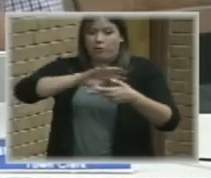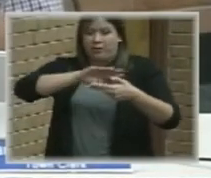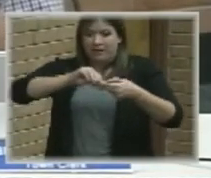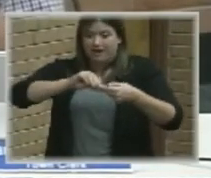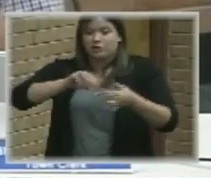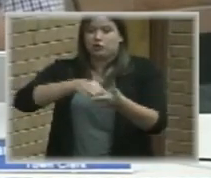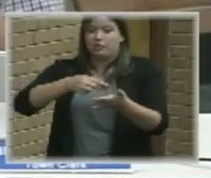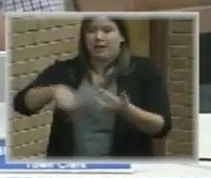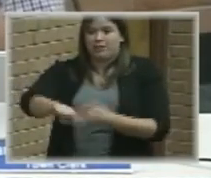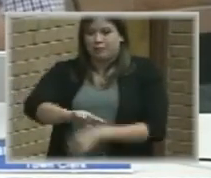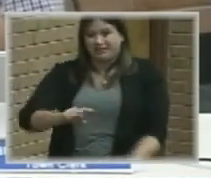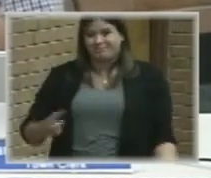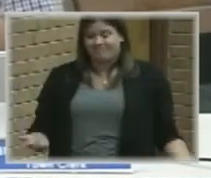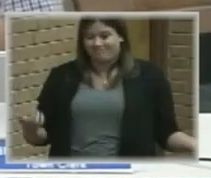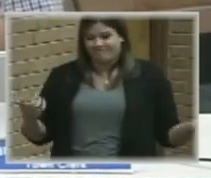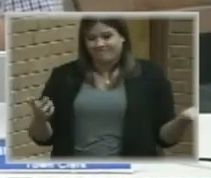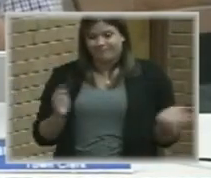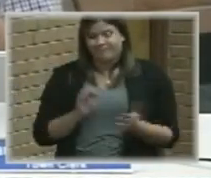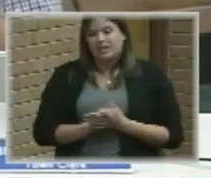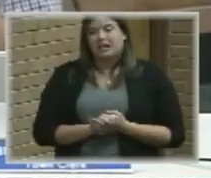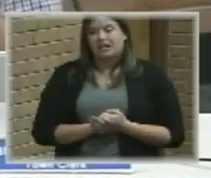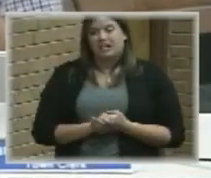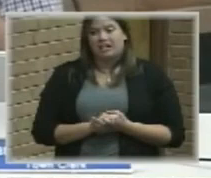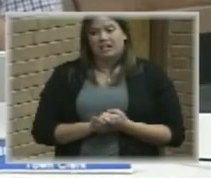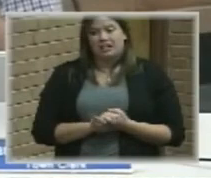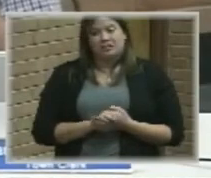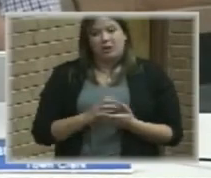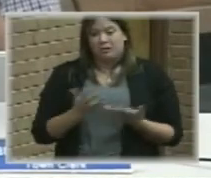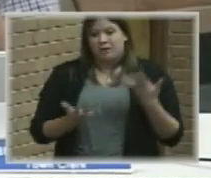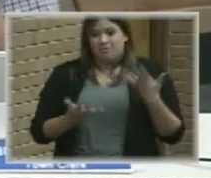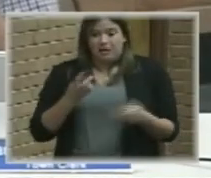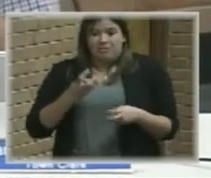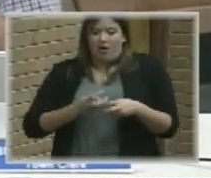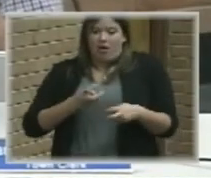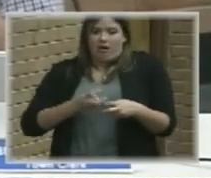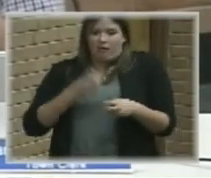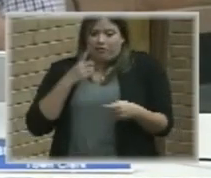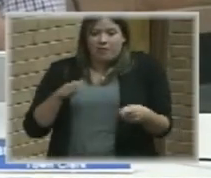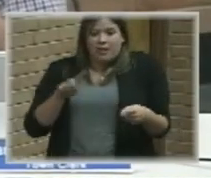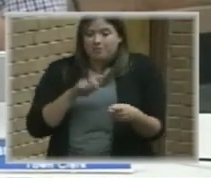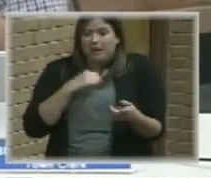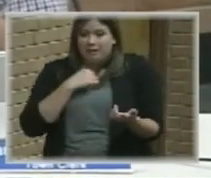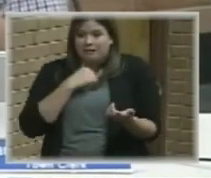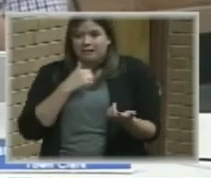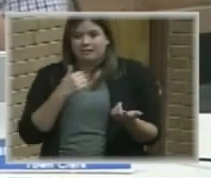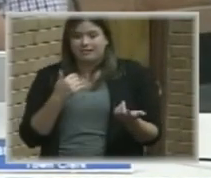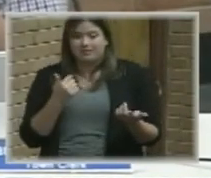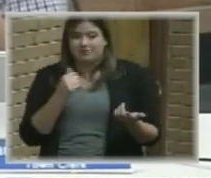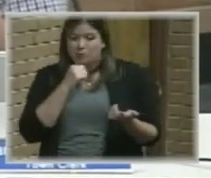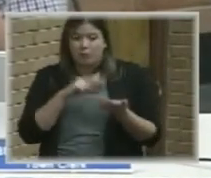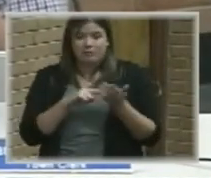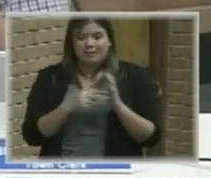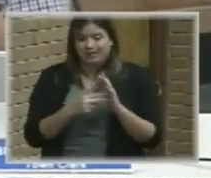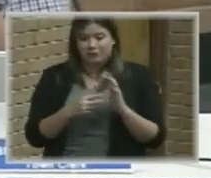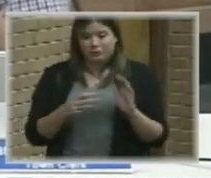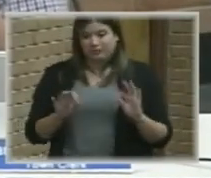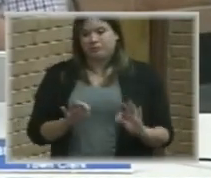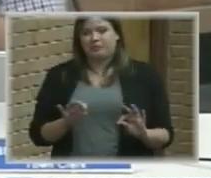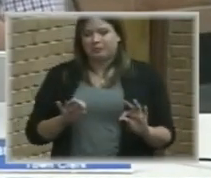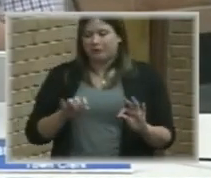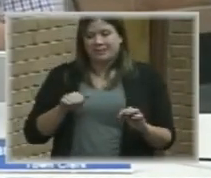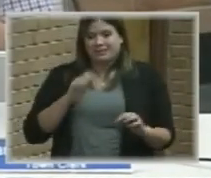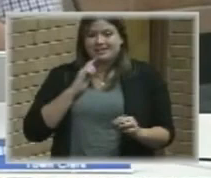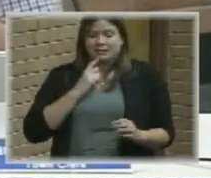week, and it may be a hardship for them. I don't mean to make light of it at all, but serious. It really